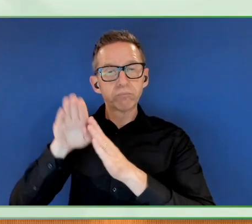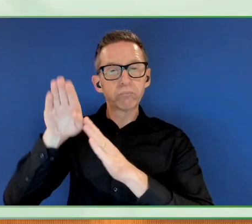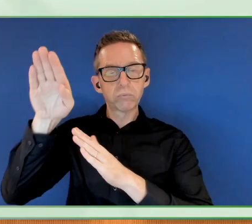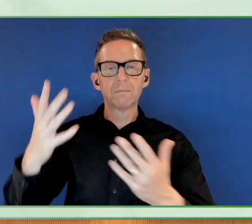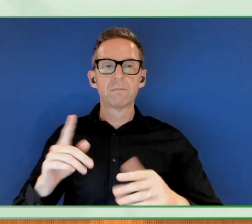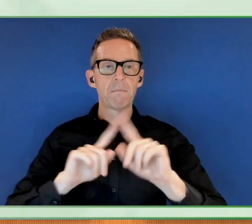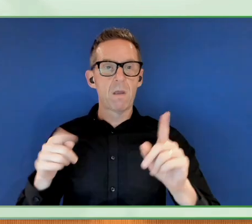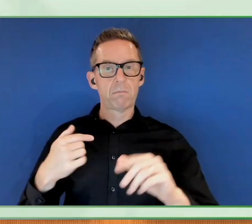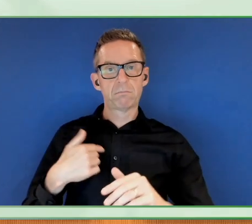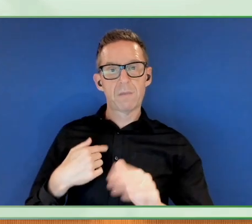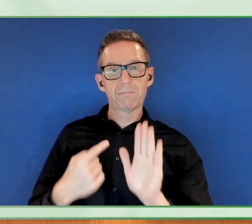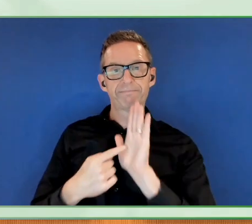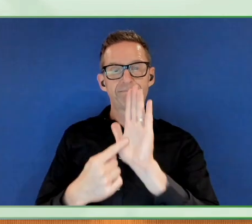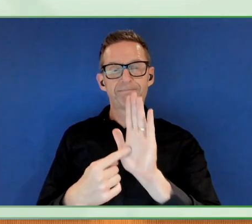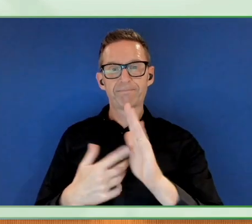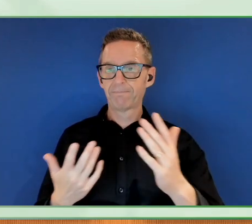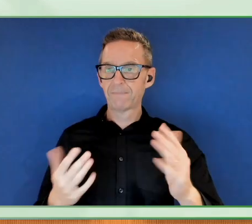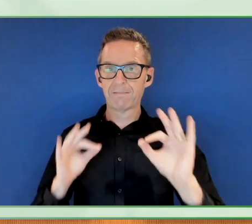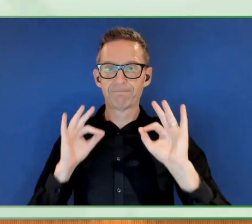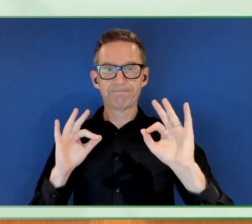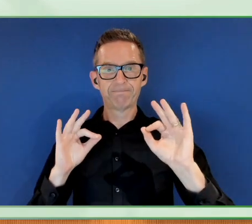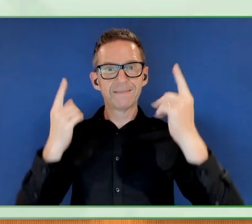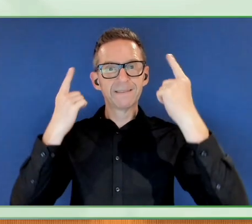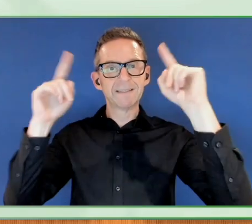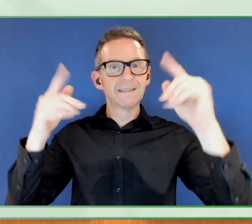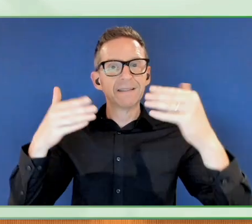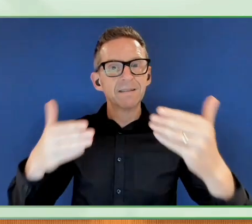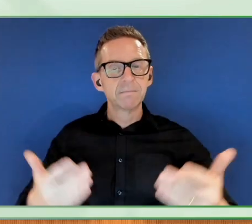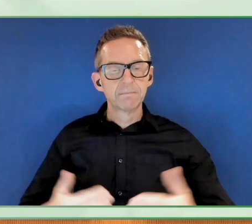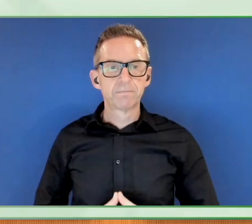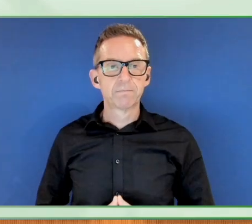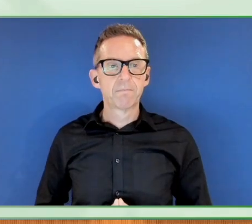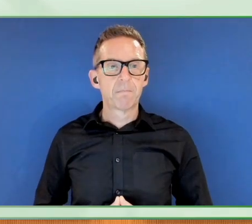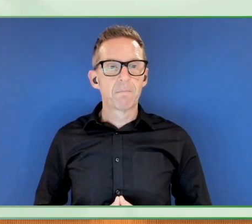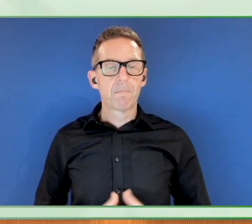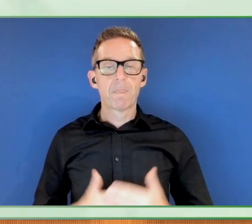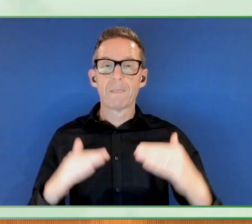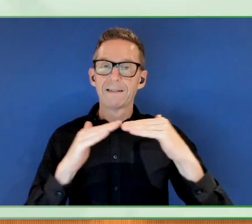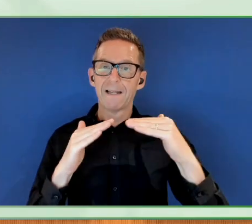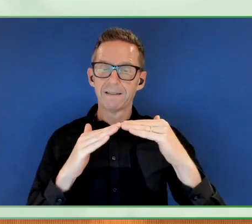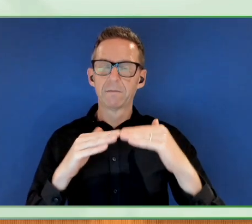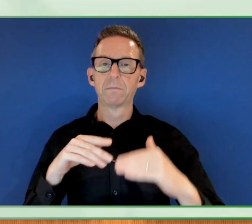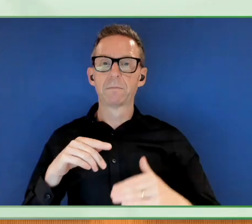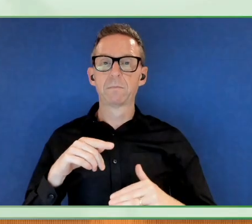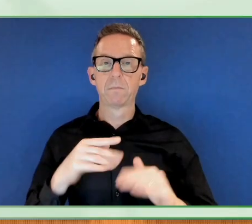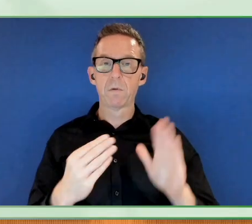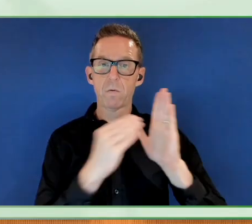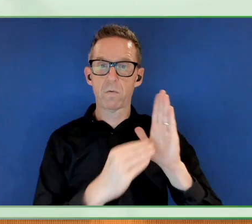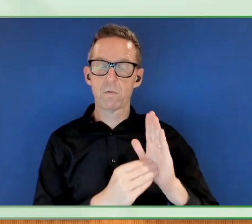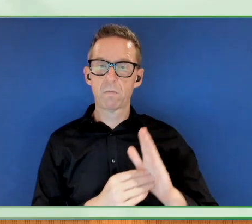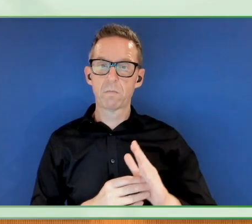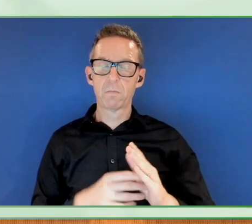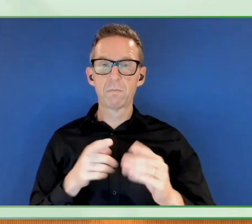success. Standards, they make universal design go from being best practice and